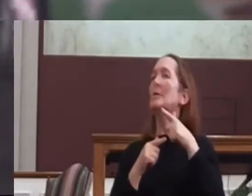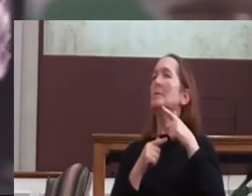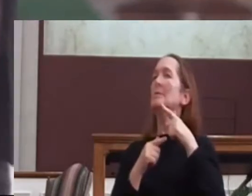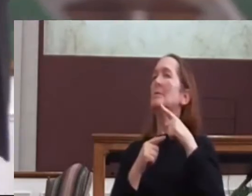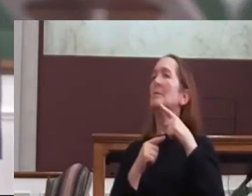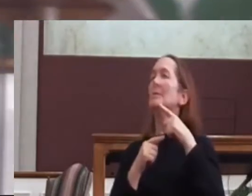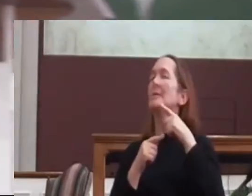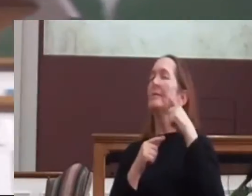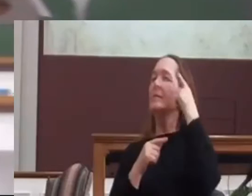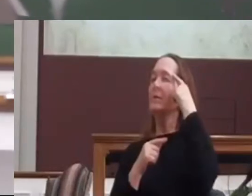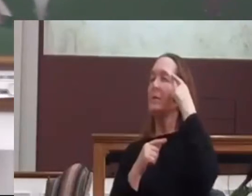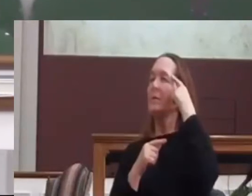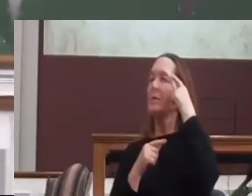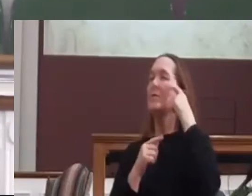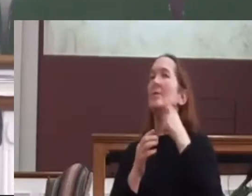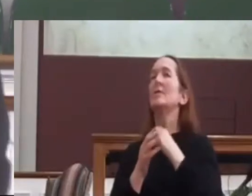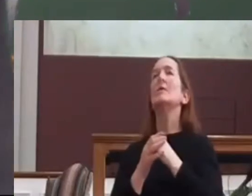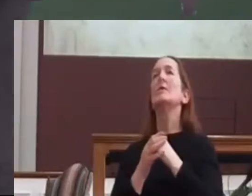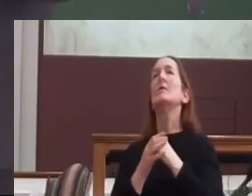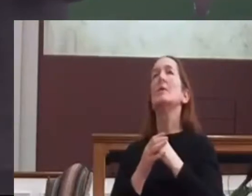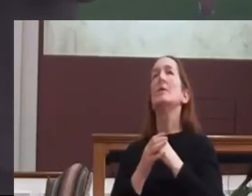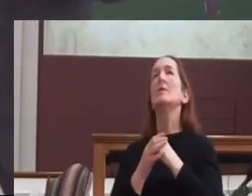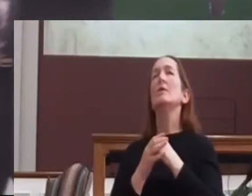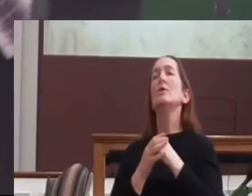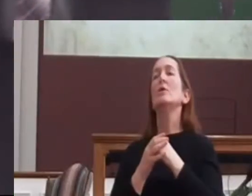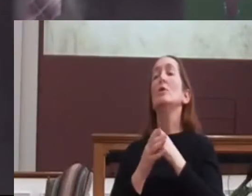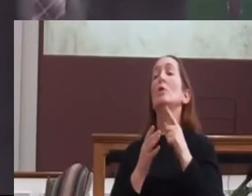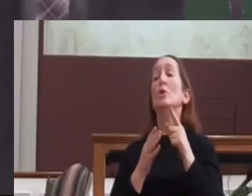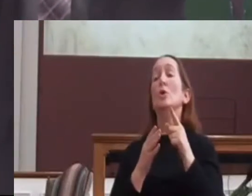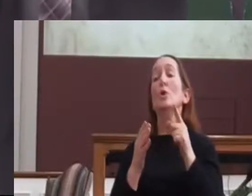Because as soon as you set one line